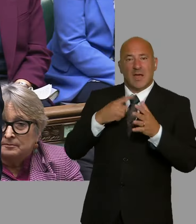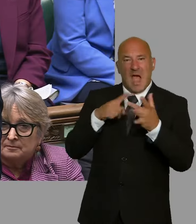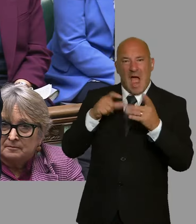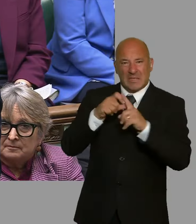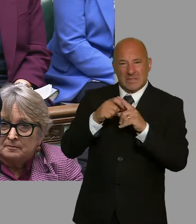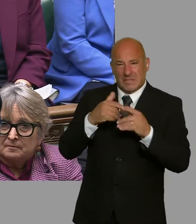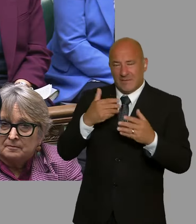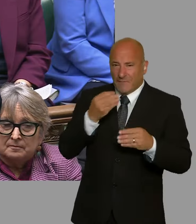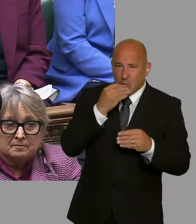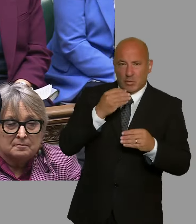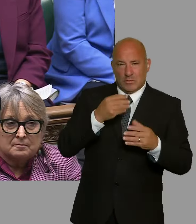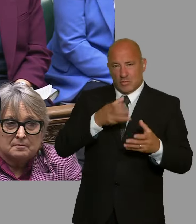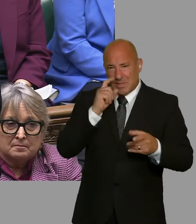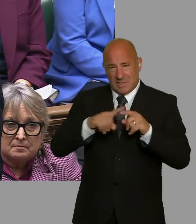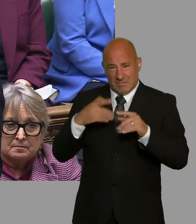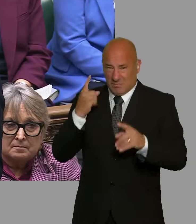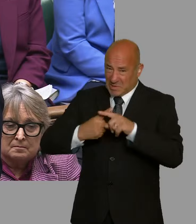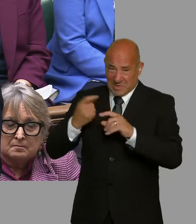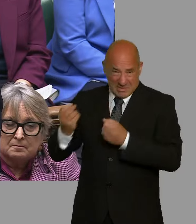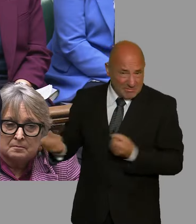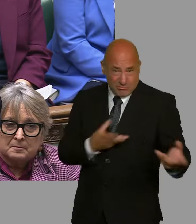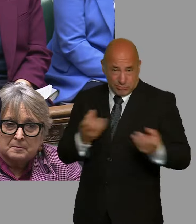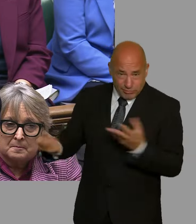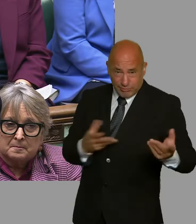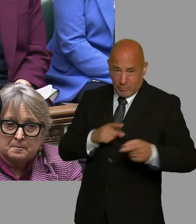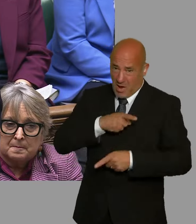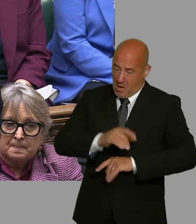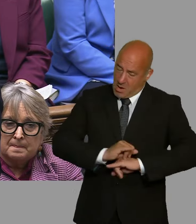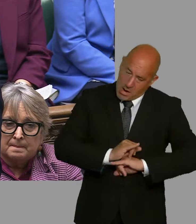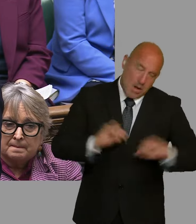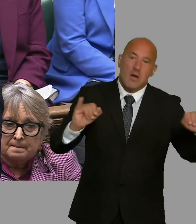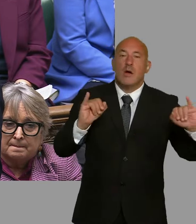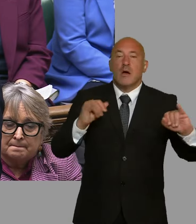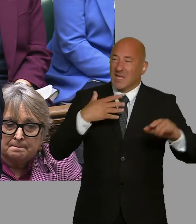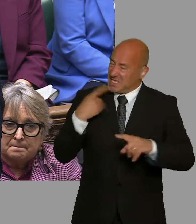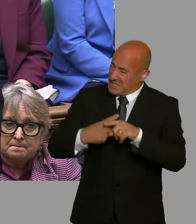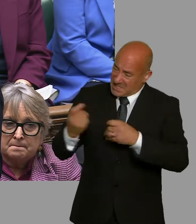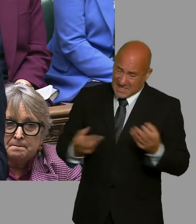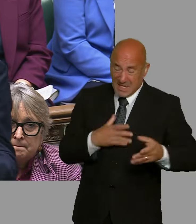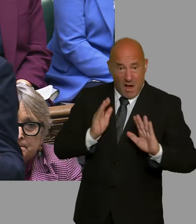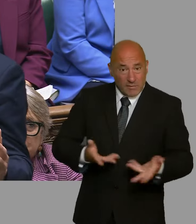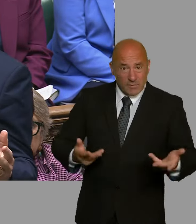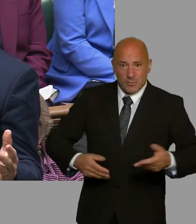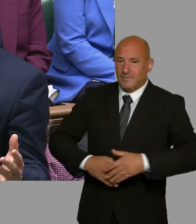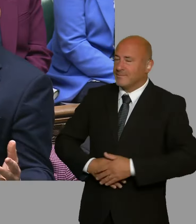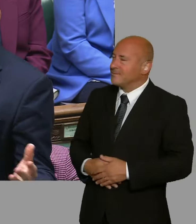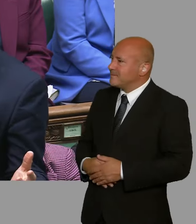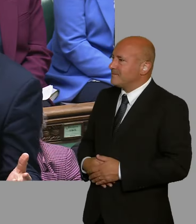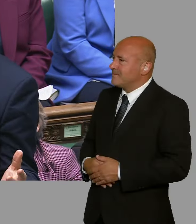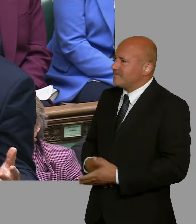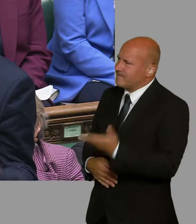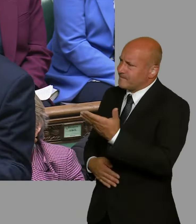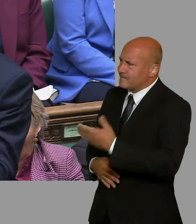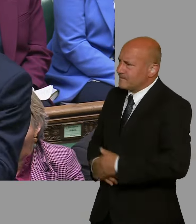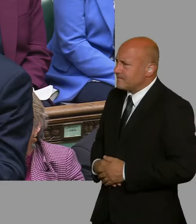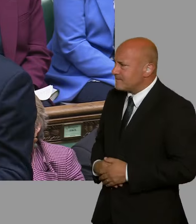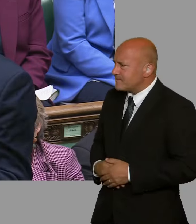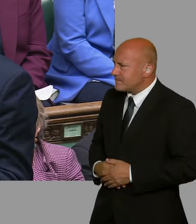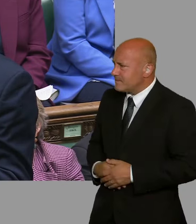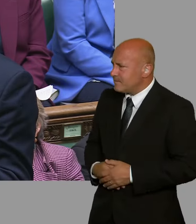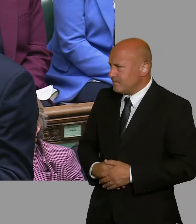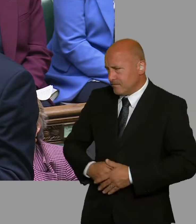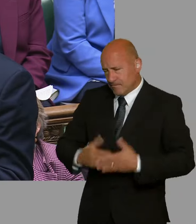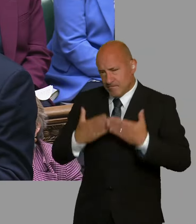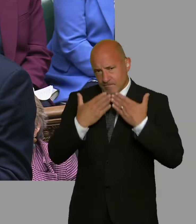reports that the Chancellor will give winter fuel payments to more pensioners this winter. Though, because we still wait the details, we will